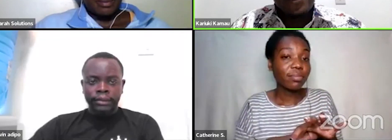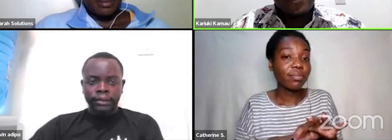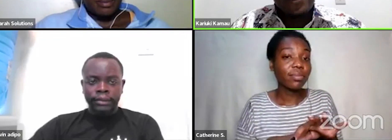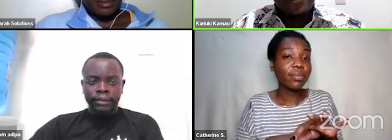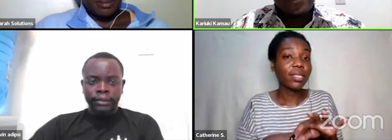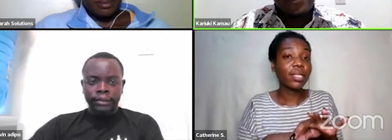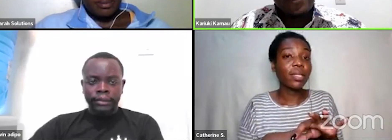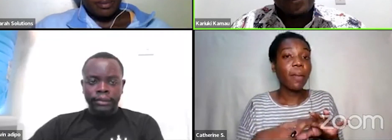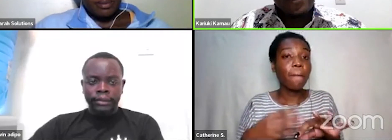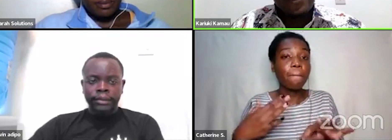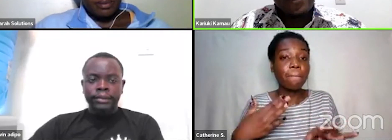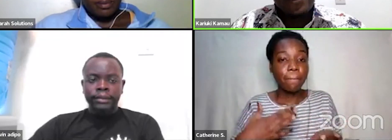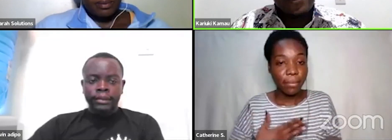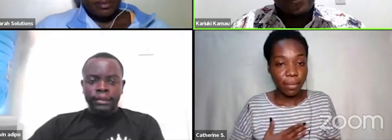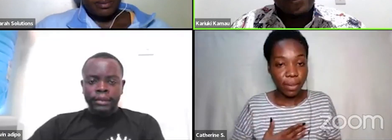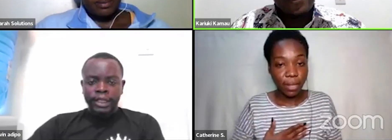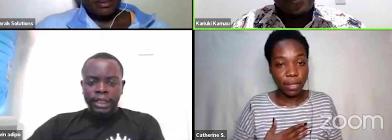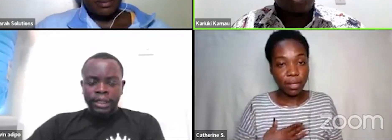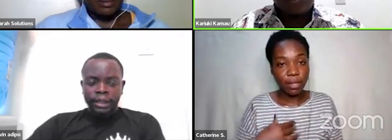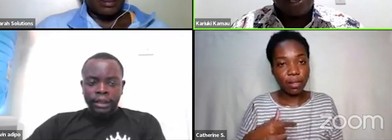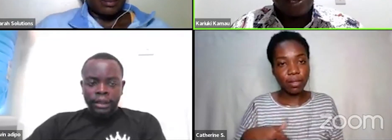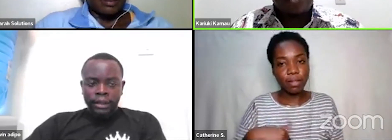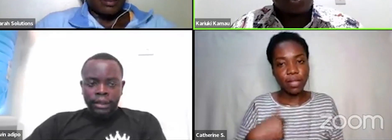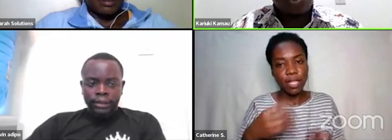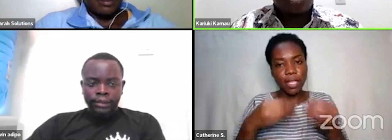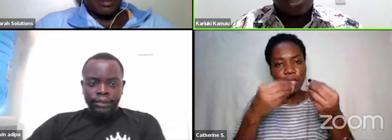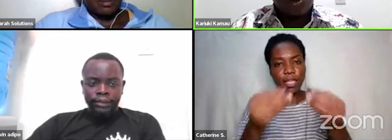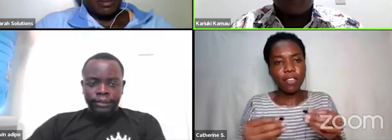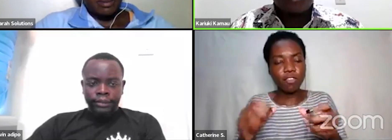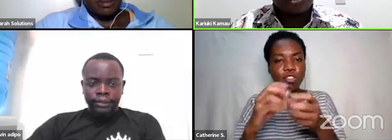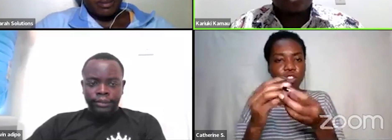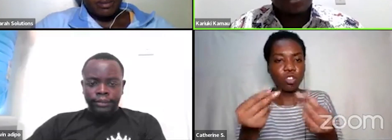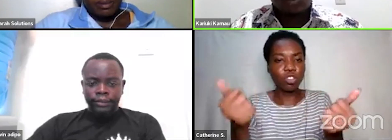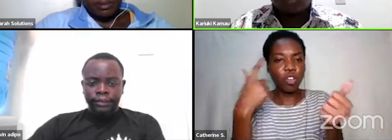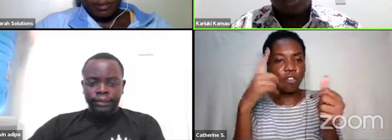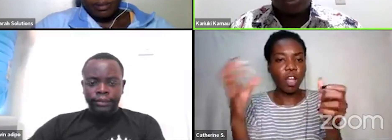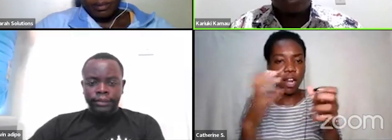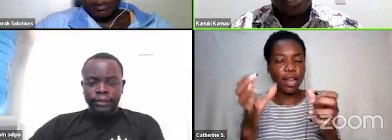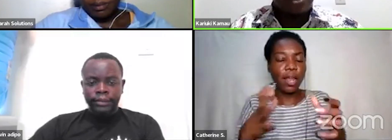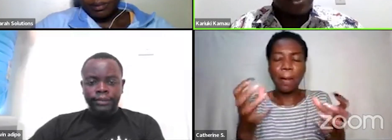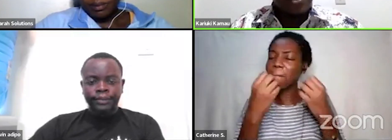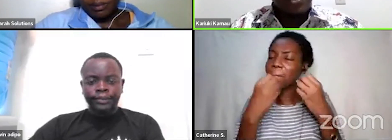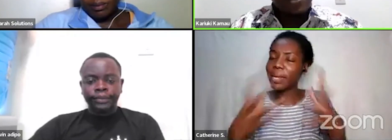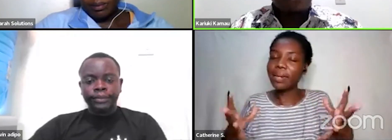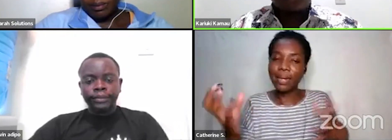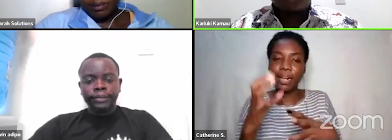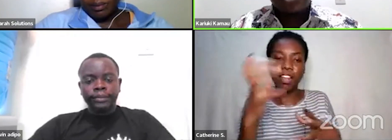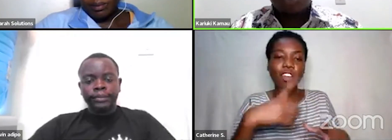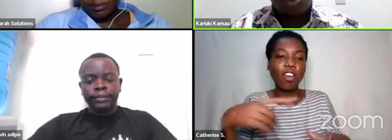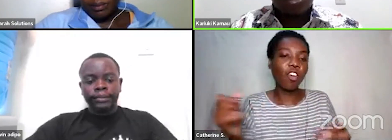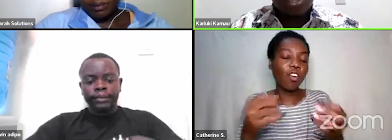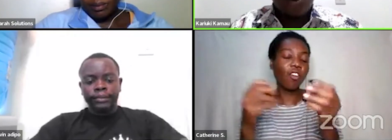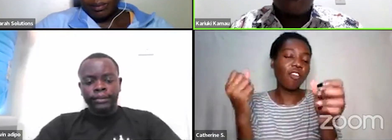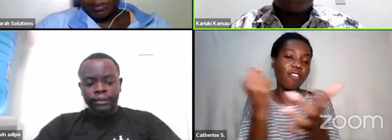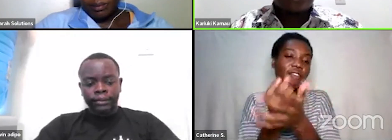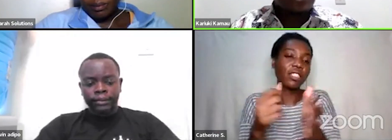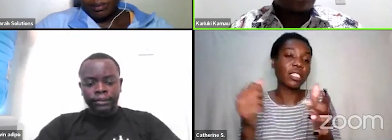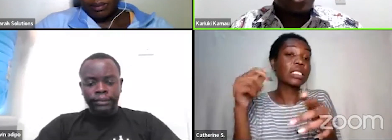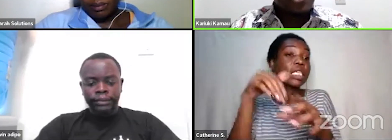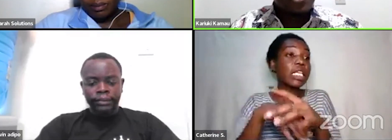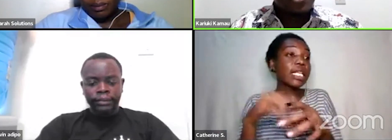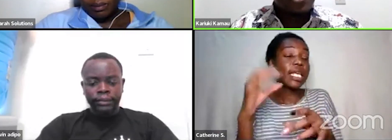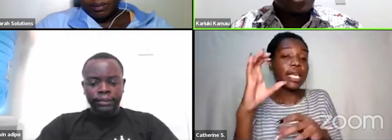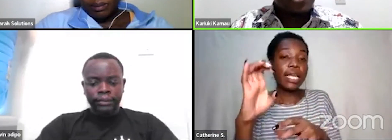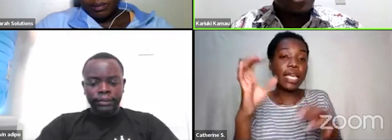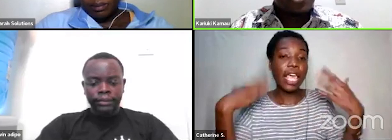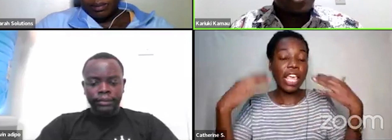Instead of giving the solutions to clients, most of the clients closed their office. This came to Ego Management Consultant. Most of the clients closed